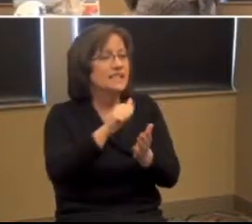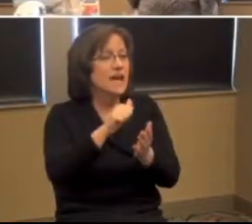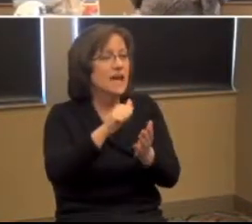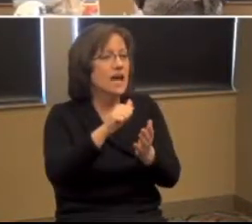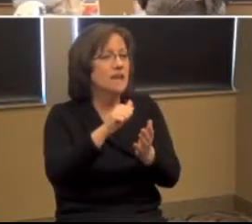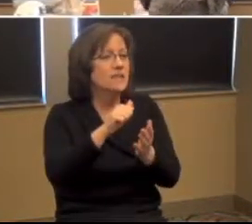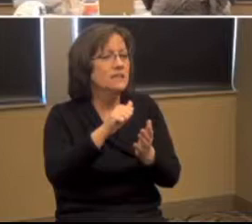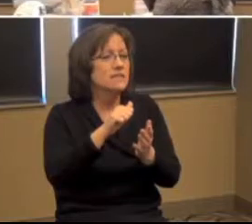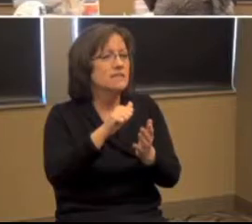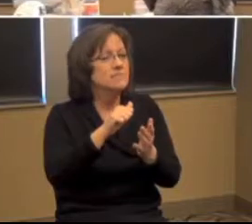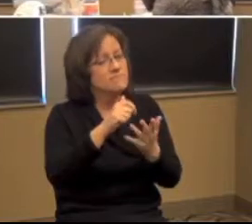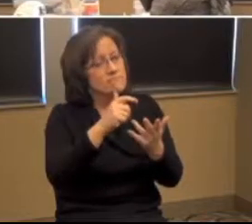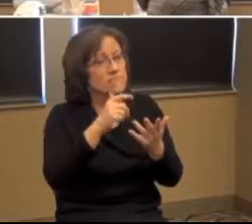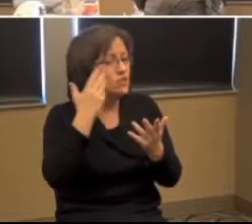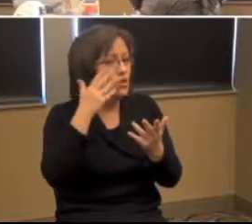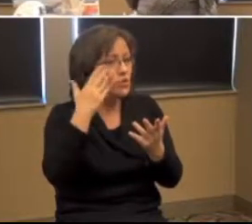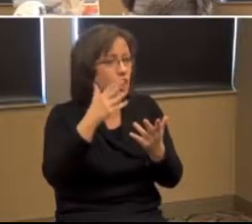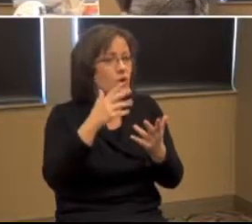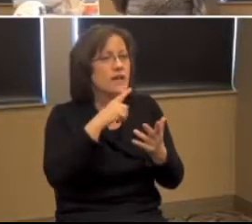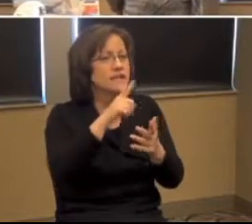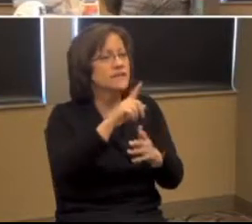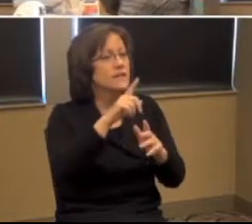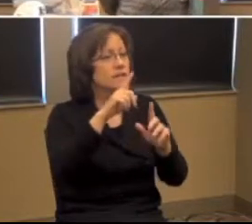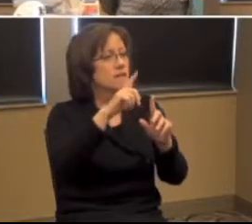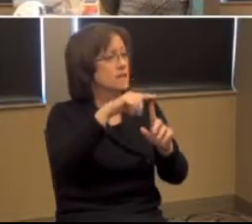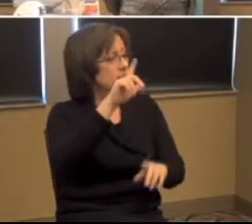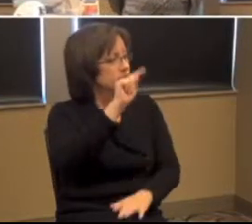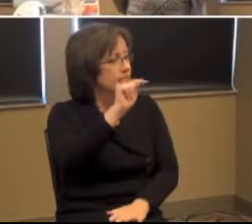look it up. It's capital T-E-A-C-C-H.